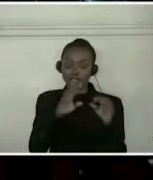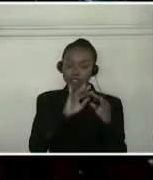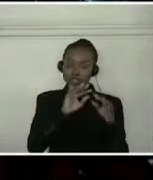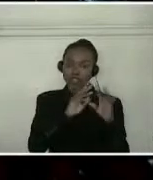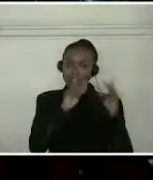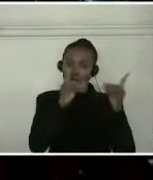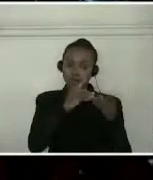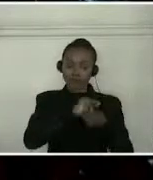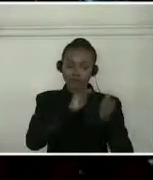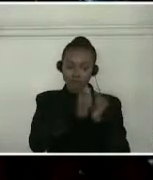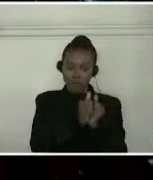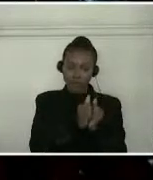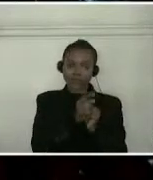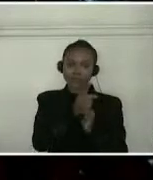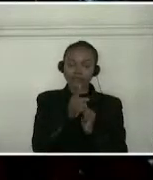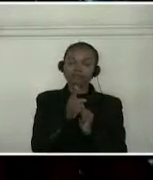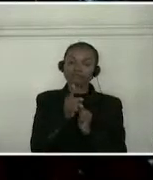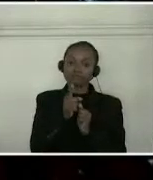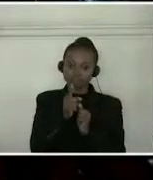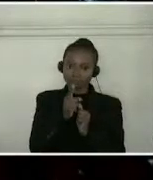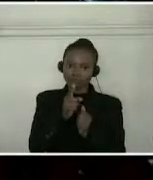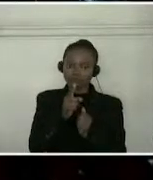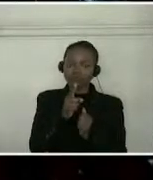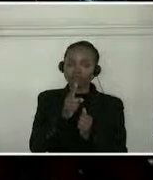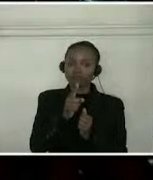previous budget of 474